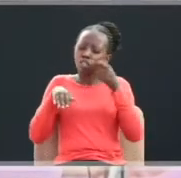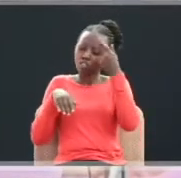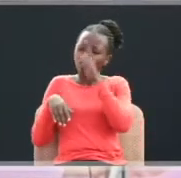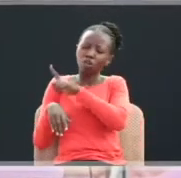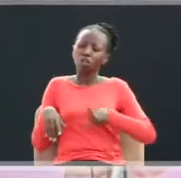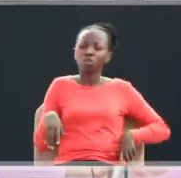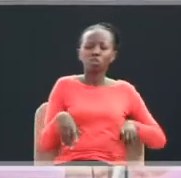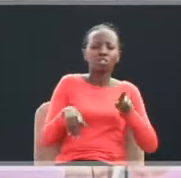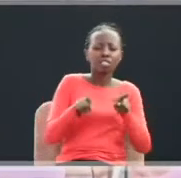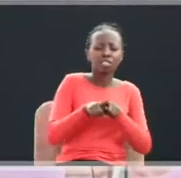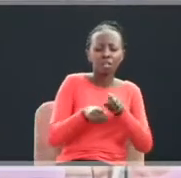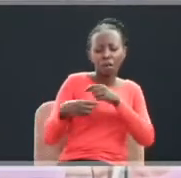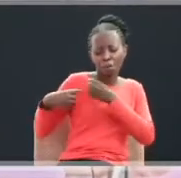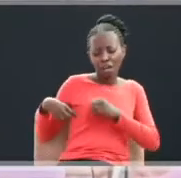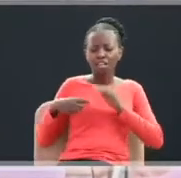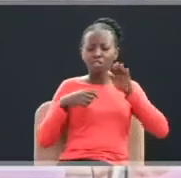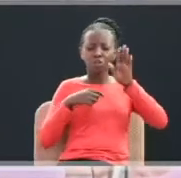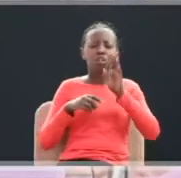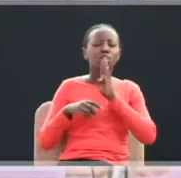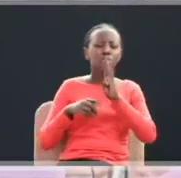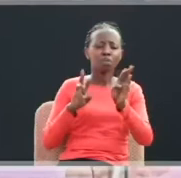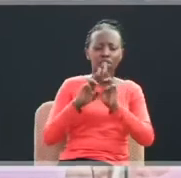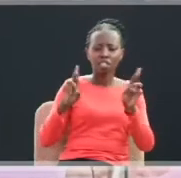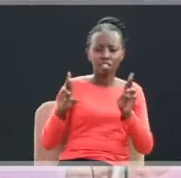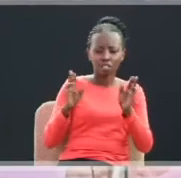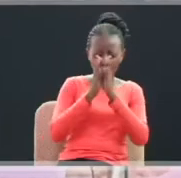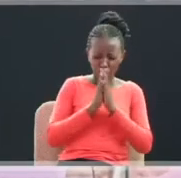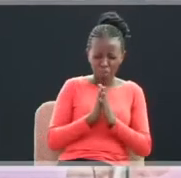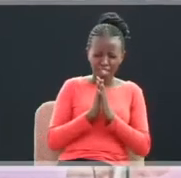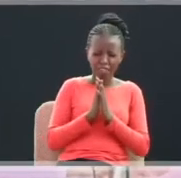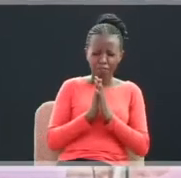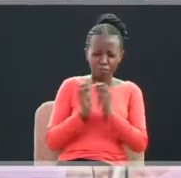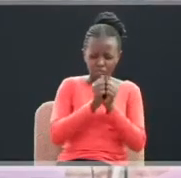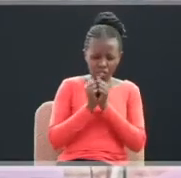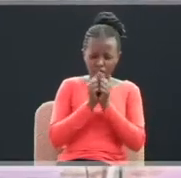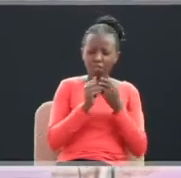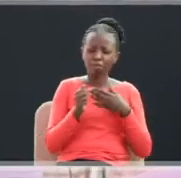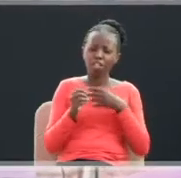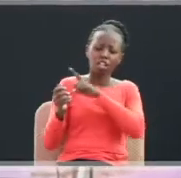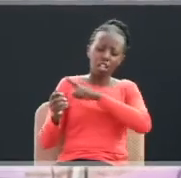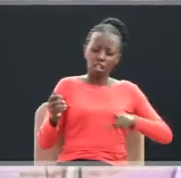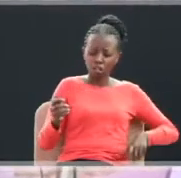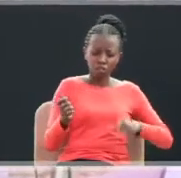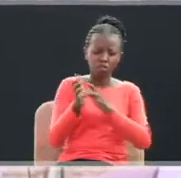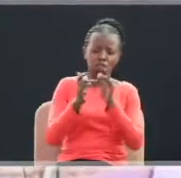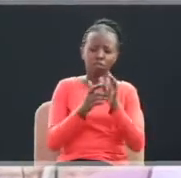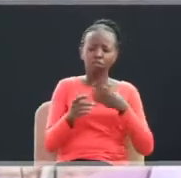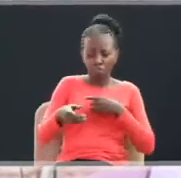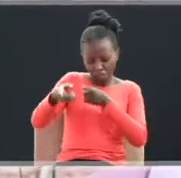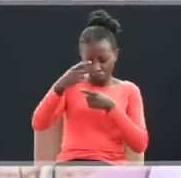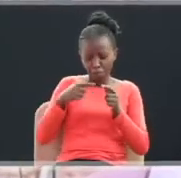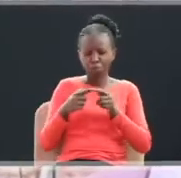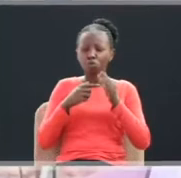heart, when Christ comes, will be ready for his coming. Would you like to pray this prayer after me? Pray this after me. Lord Jesus, I come to